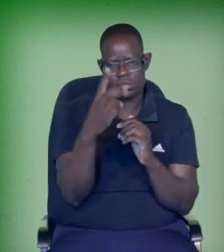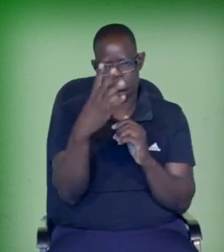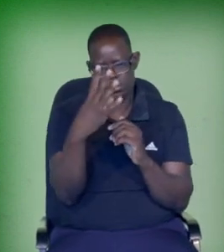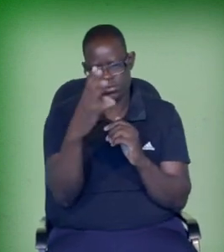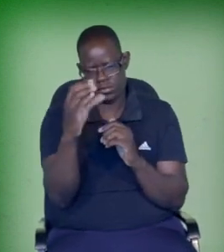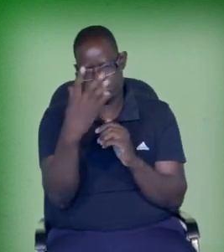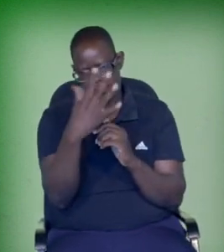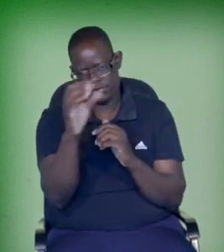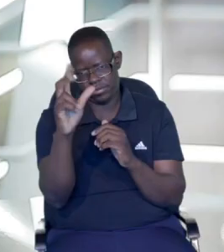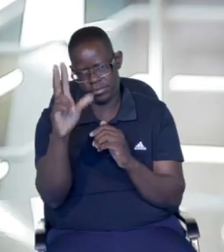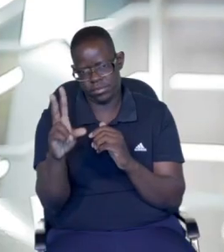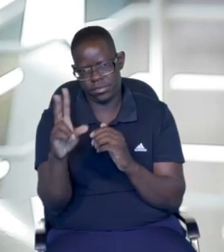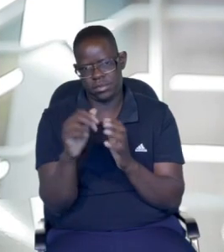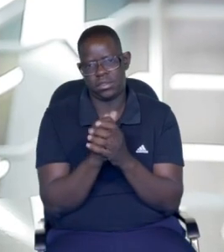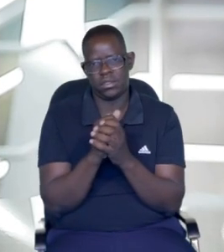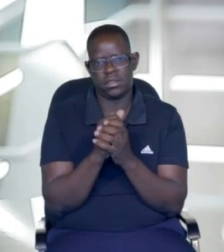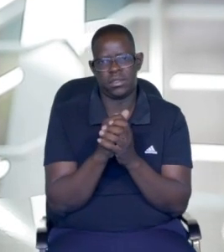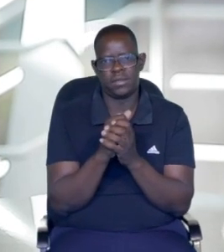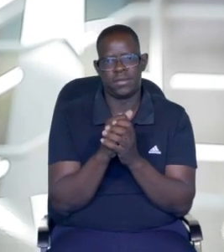50 shareholders.